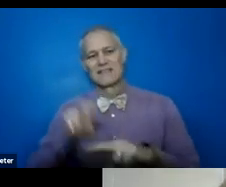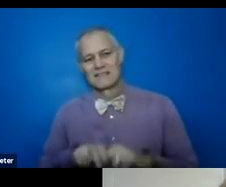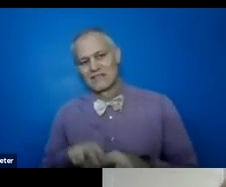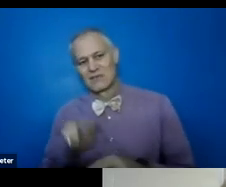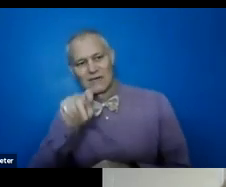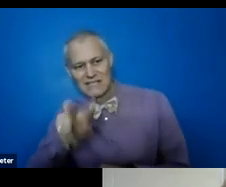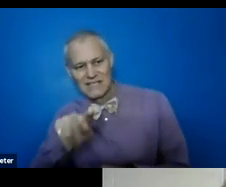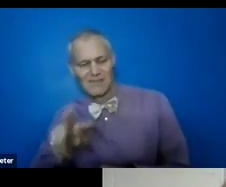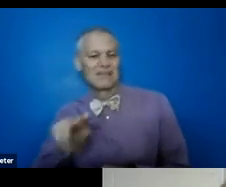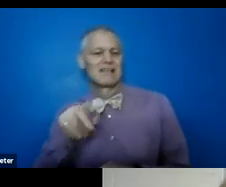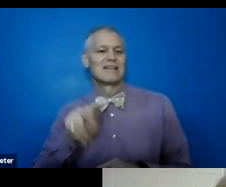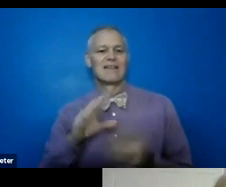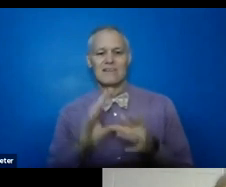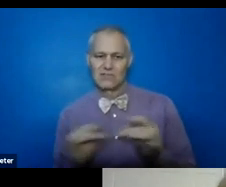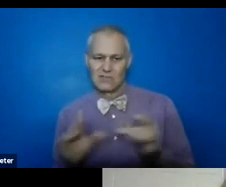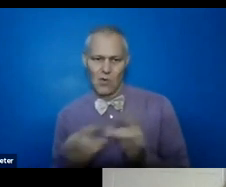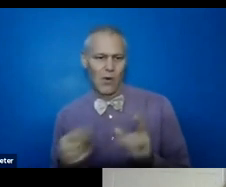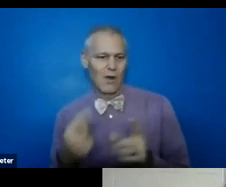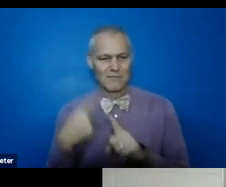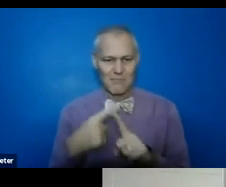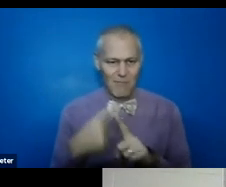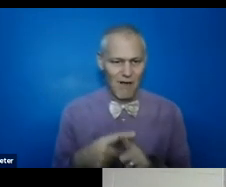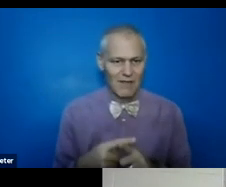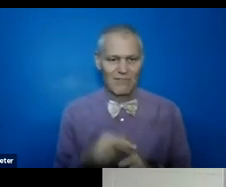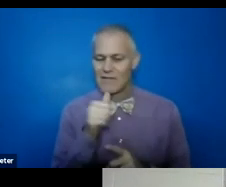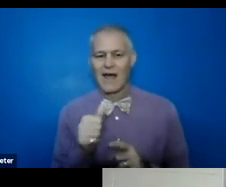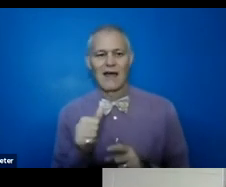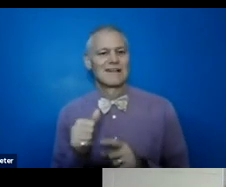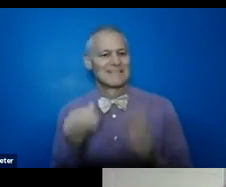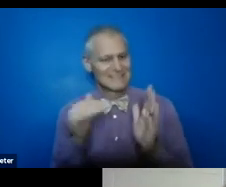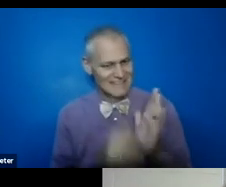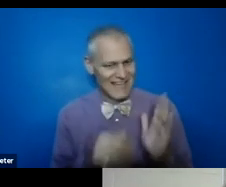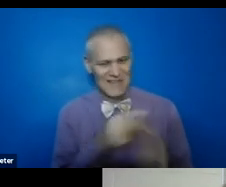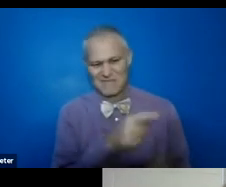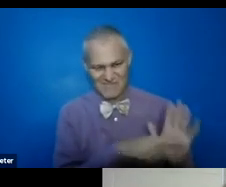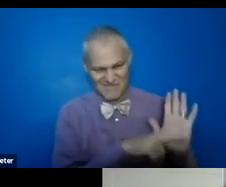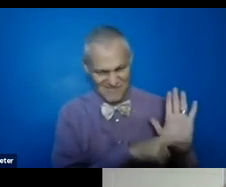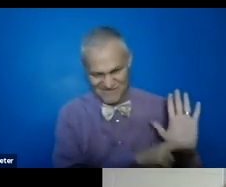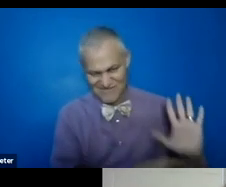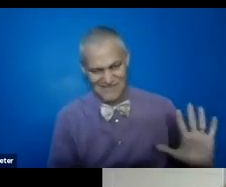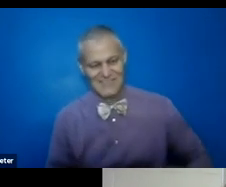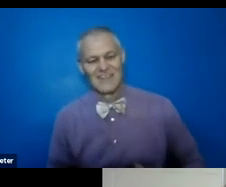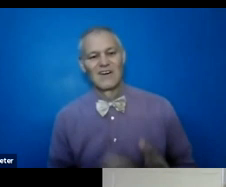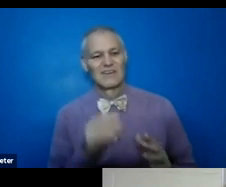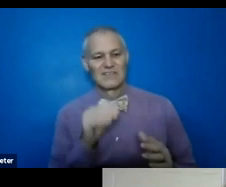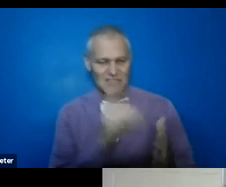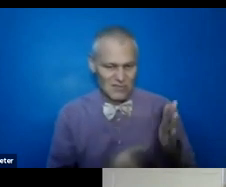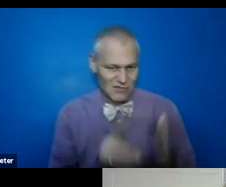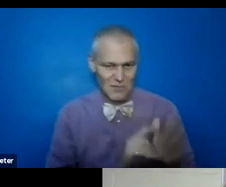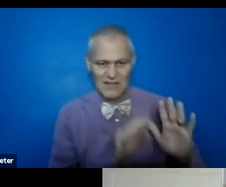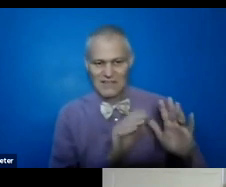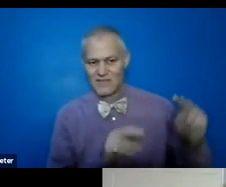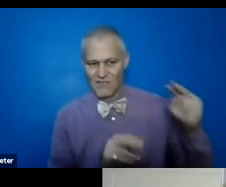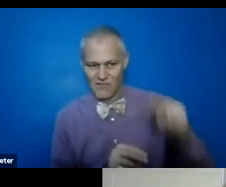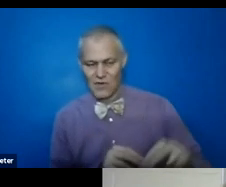show, and the TV show has a storyline that's like not leaning on the same stereotypes as ever and the same discriminatory views.